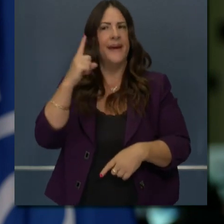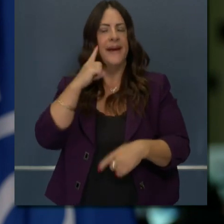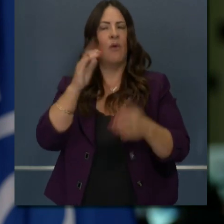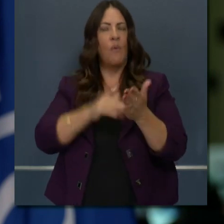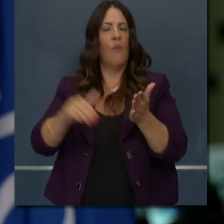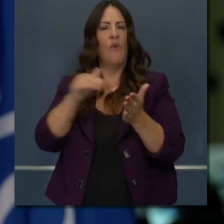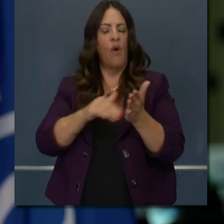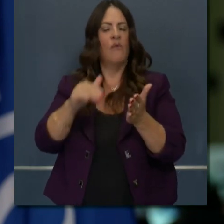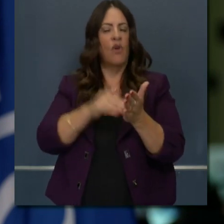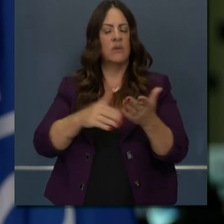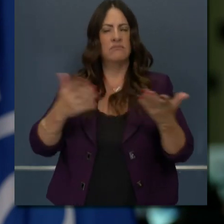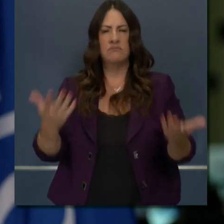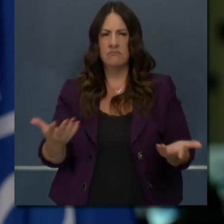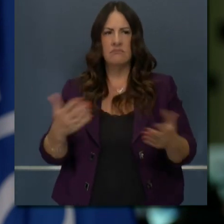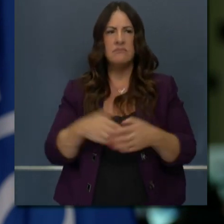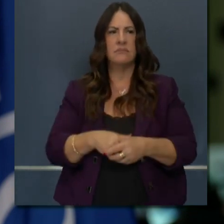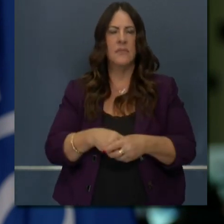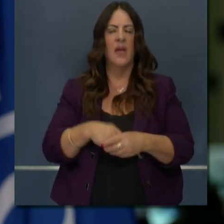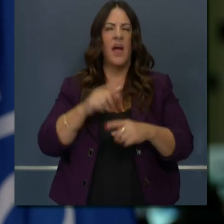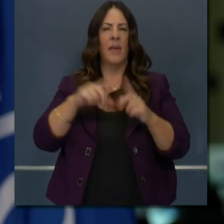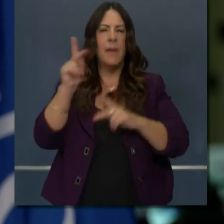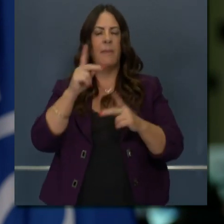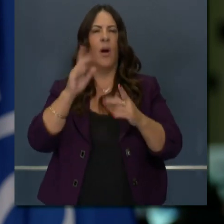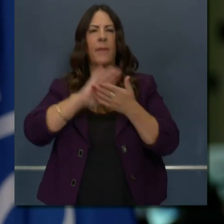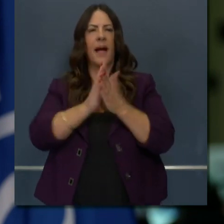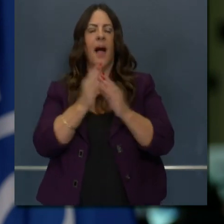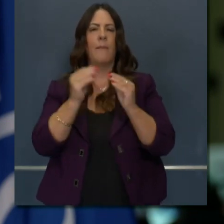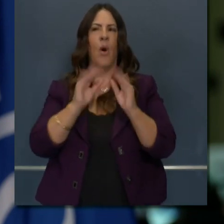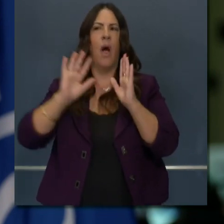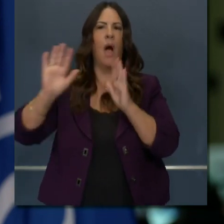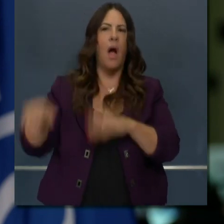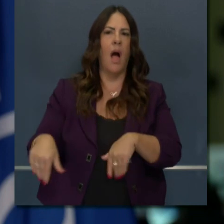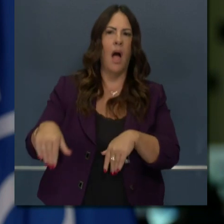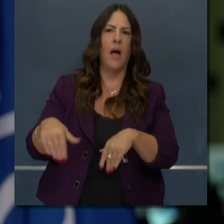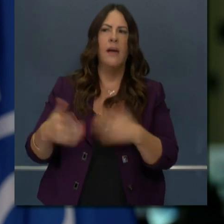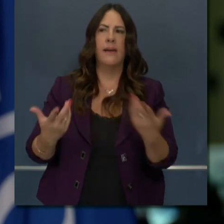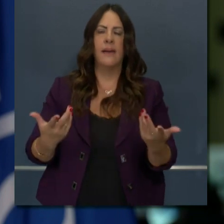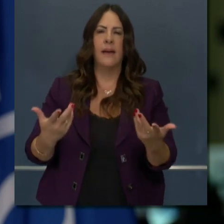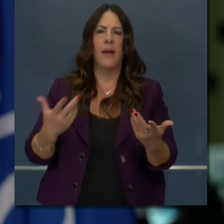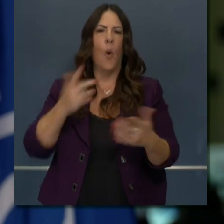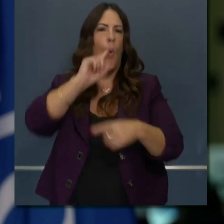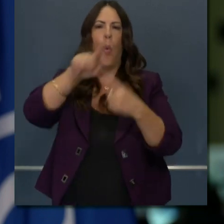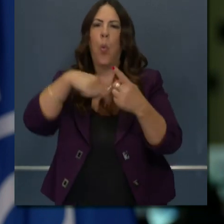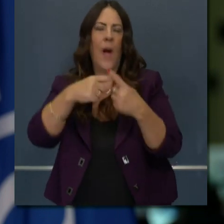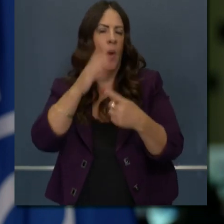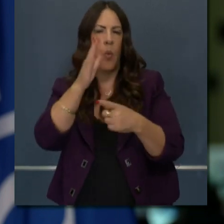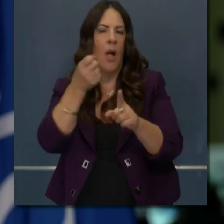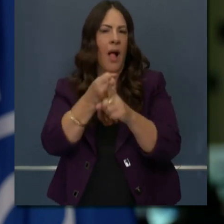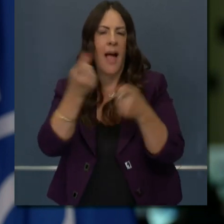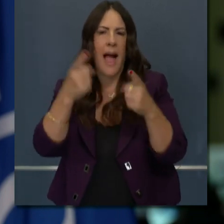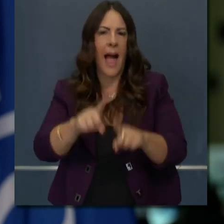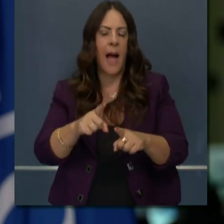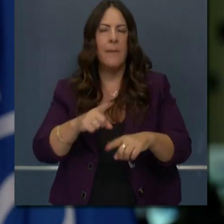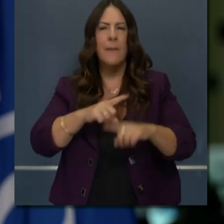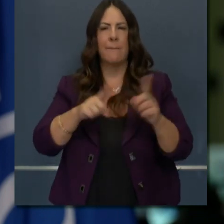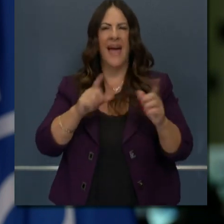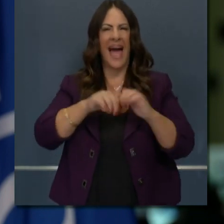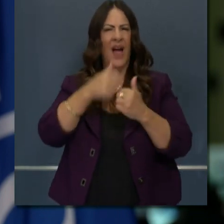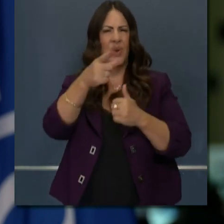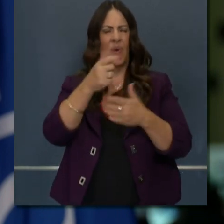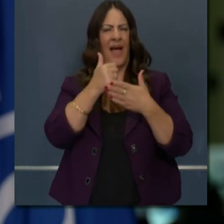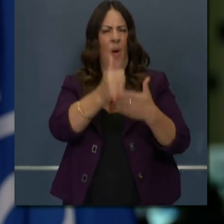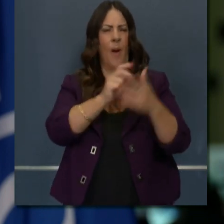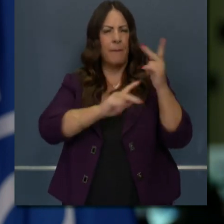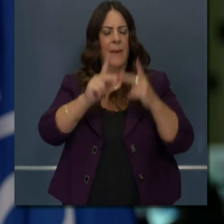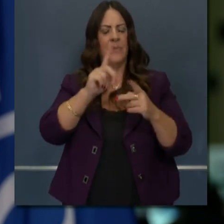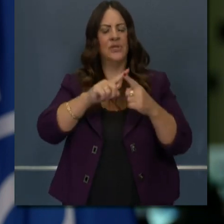Northridge earthquake. How do you combat complacency? It's when is the big one coming, and how do you keep that sense of urgency in people's minds?